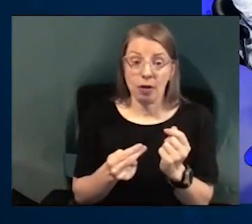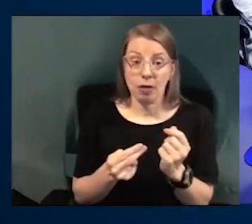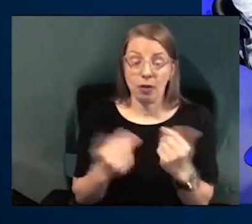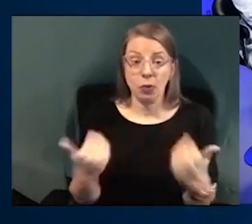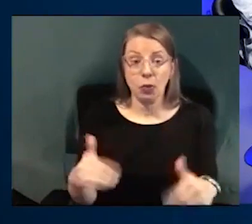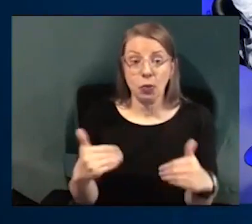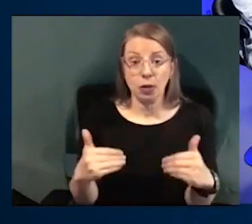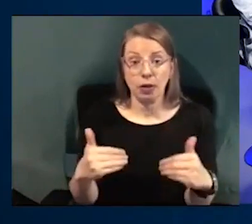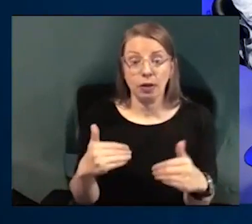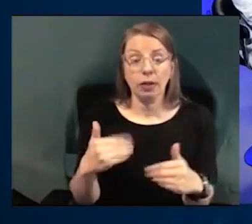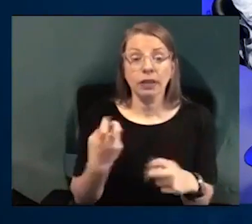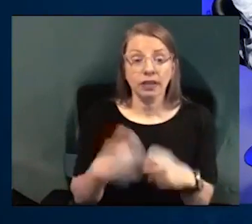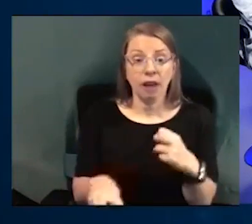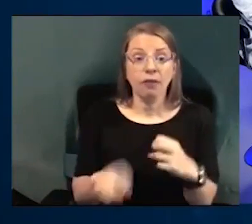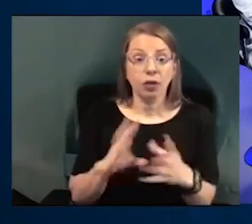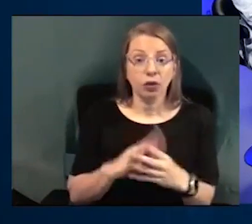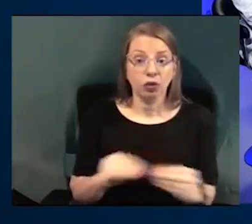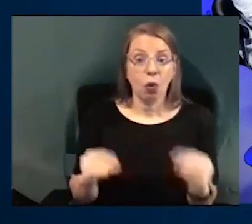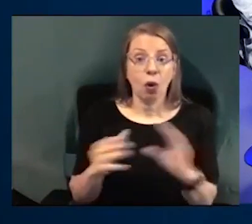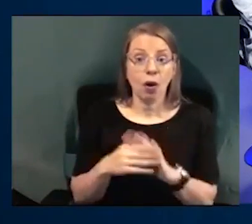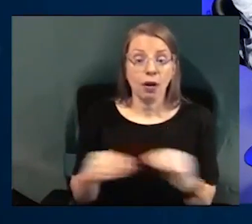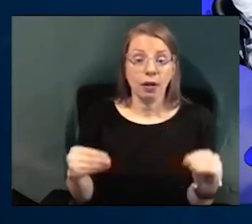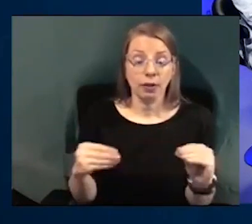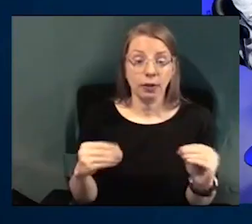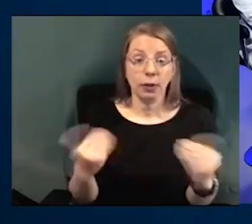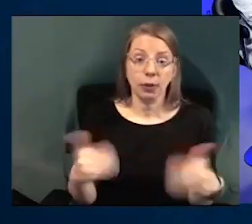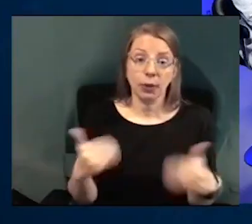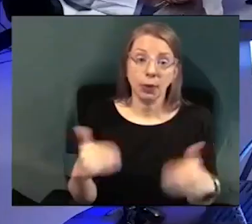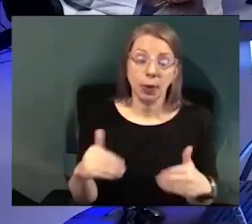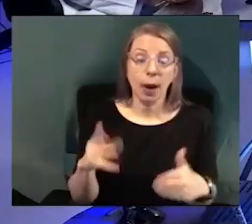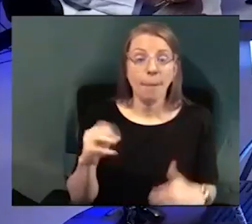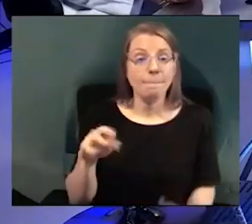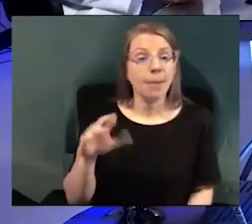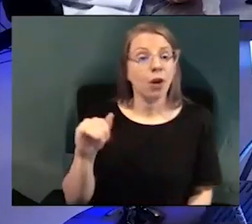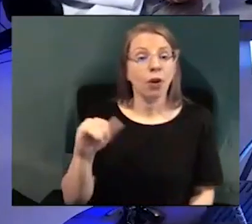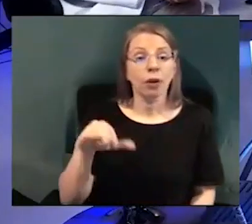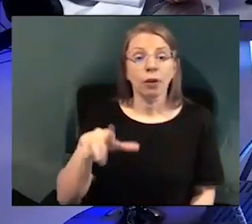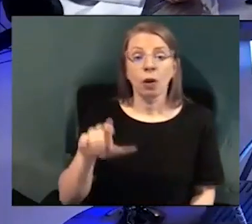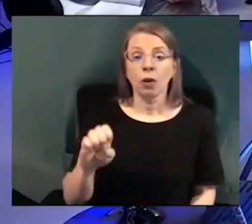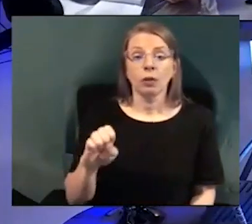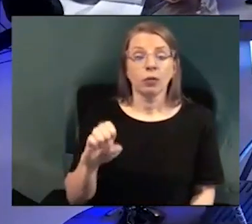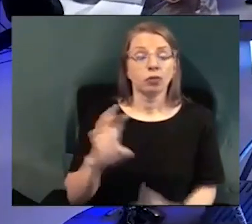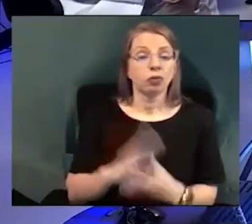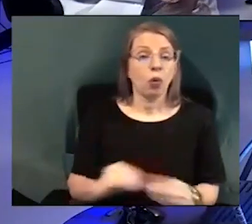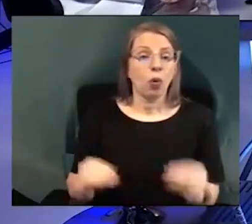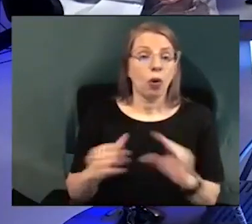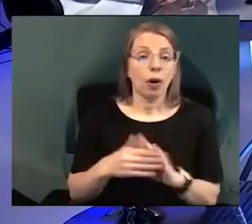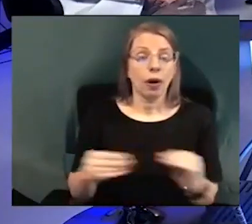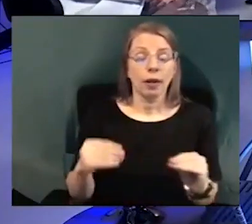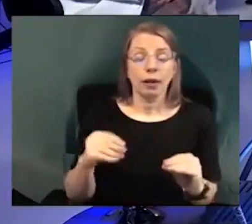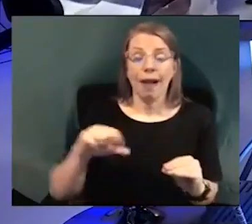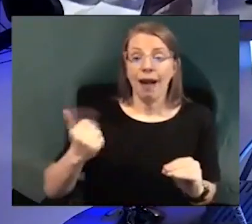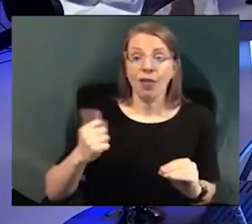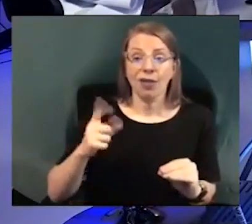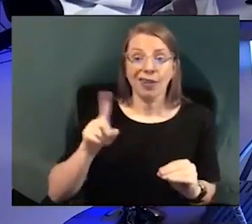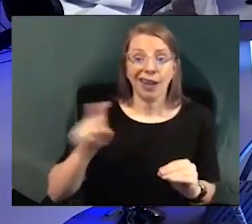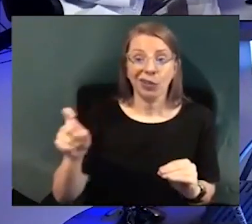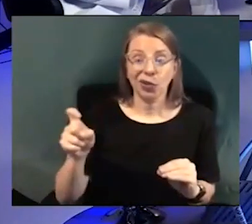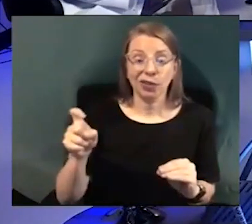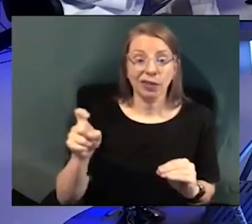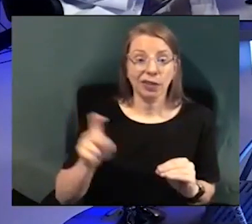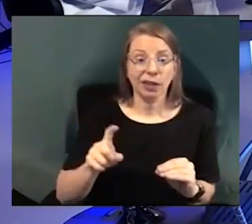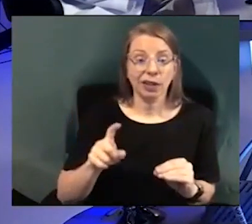was a tough story. But in some ways, a miracle story because they found the other diagnosis and the team found the other and was able to offer therapy for